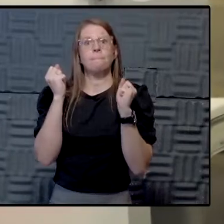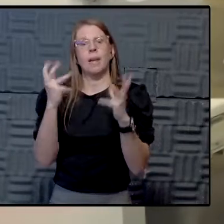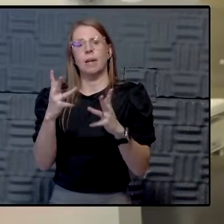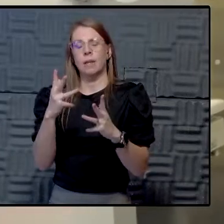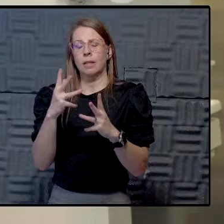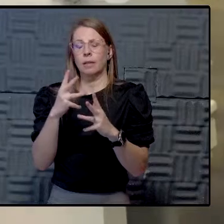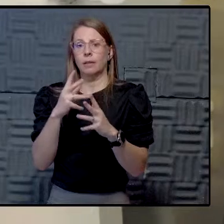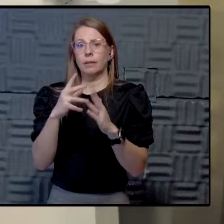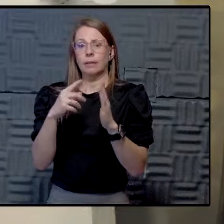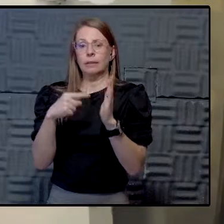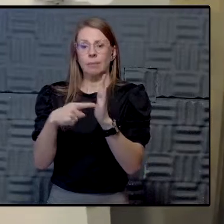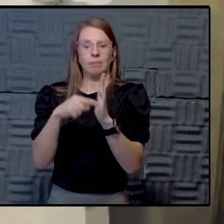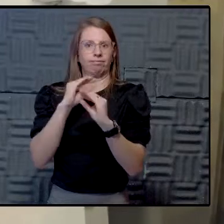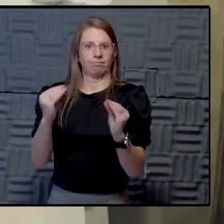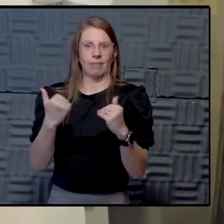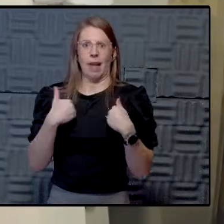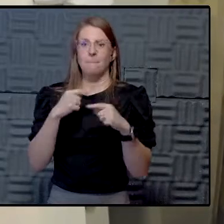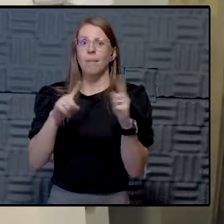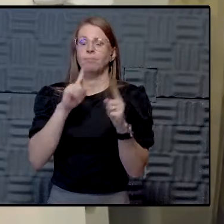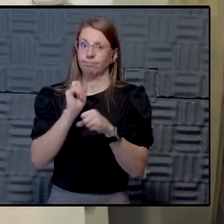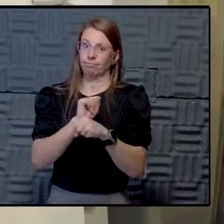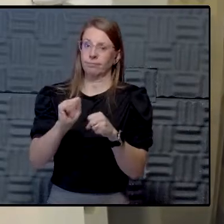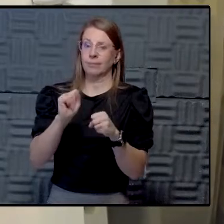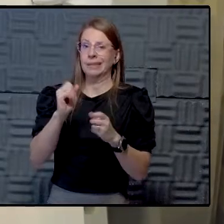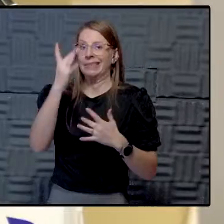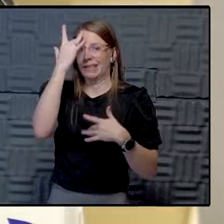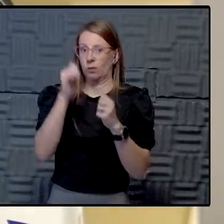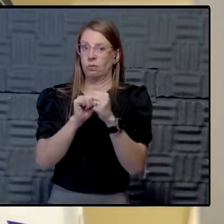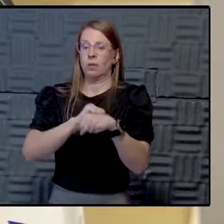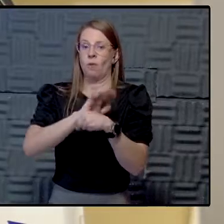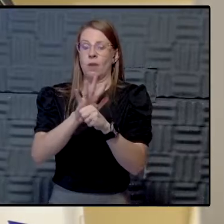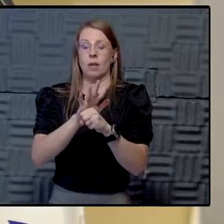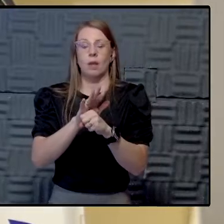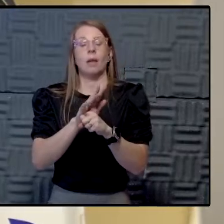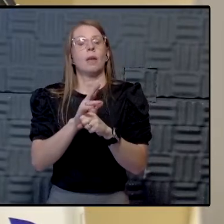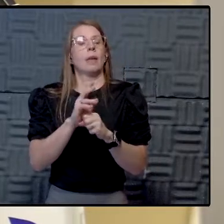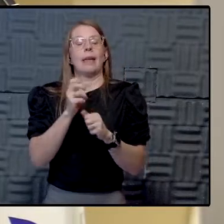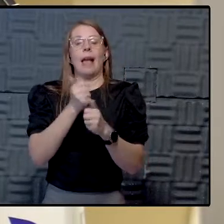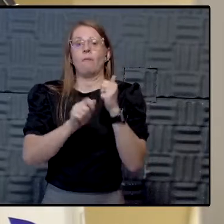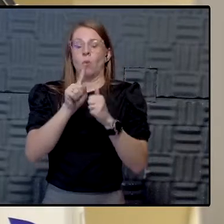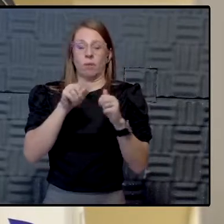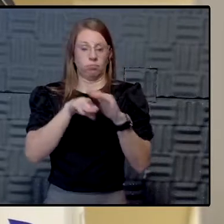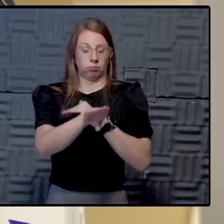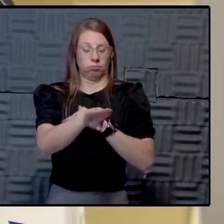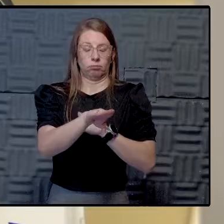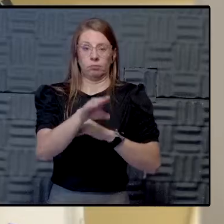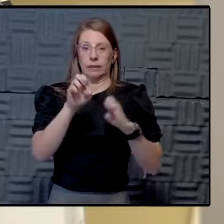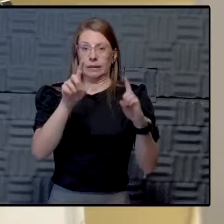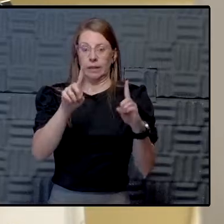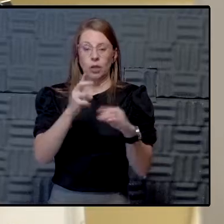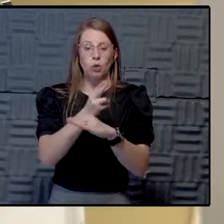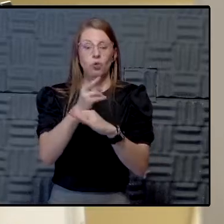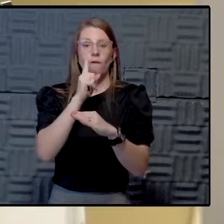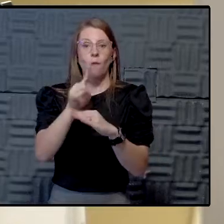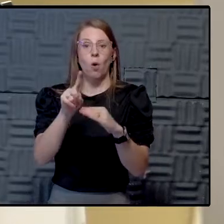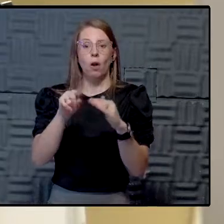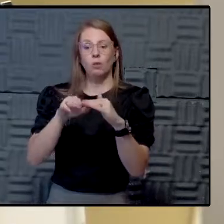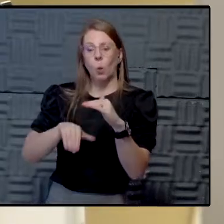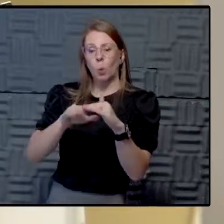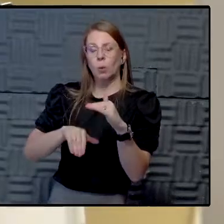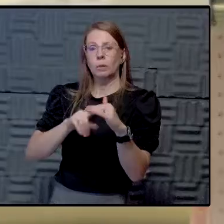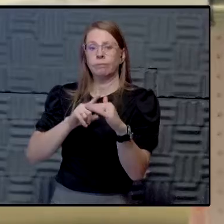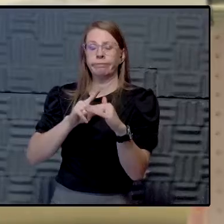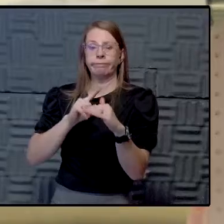asymptomatic. So we've converted that area now. Everybody who comes in the ED is treated everywhere, and that area is primarily used for more lower